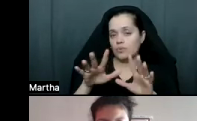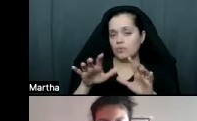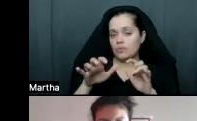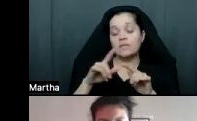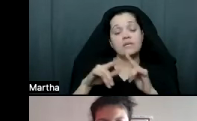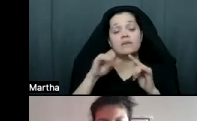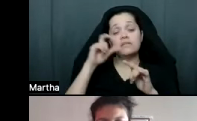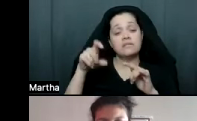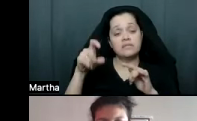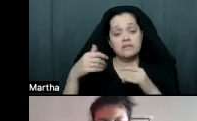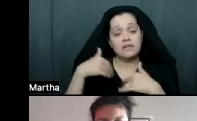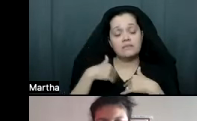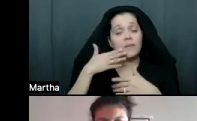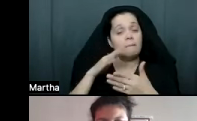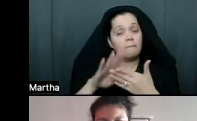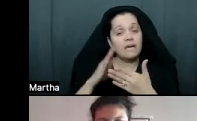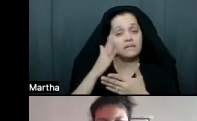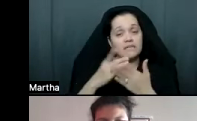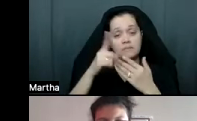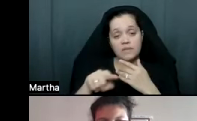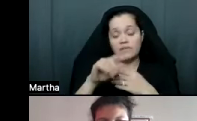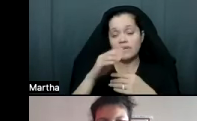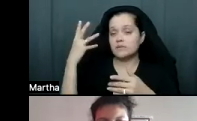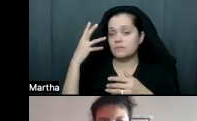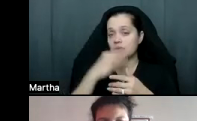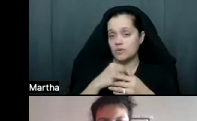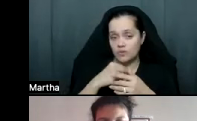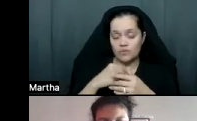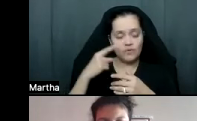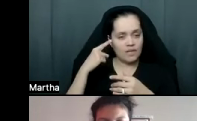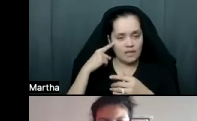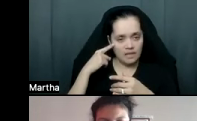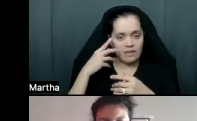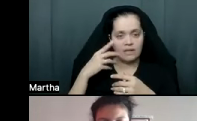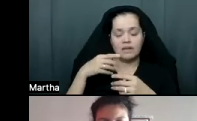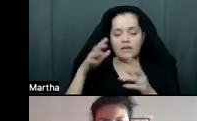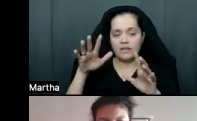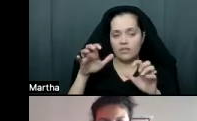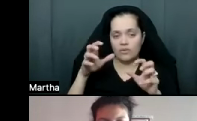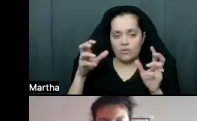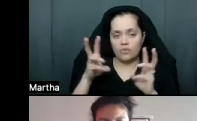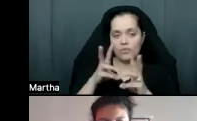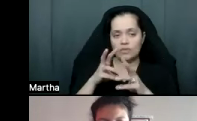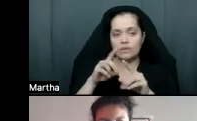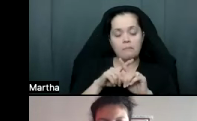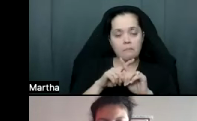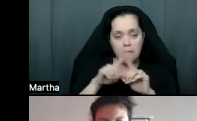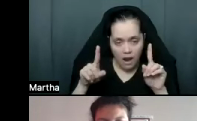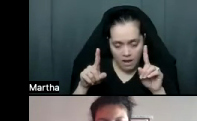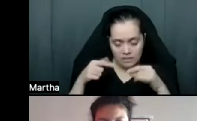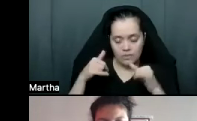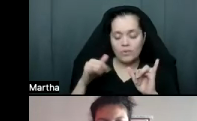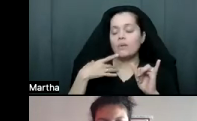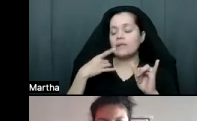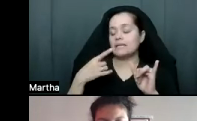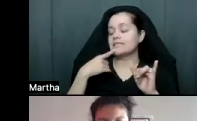to necessarily be bad. Some of that is beautiful, I think, in the winter. But while I would like to